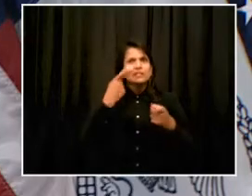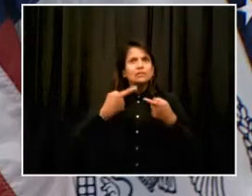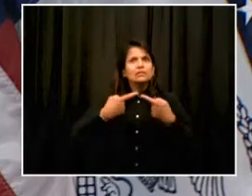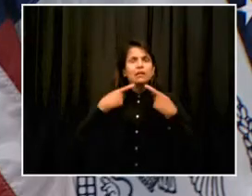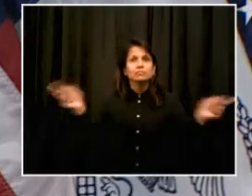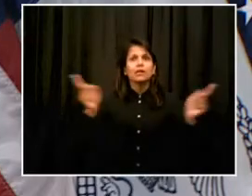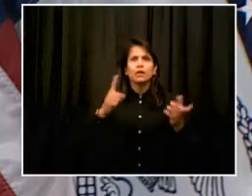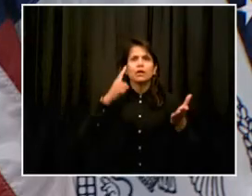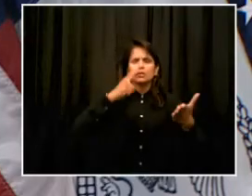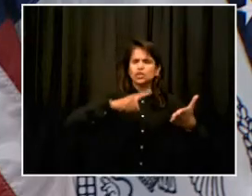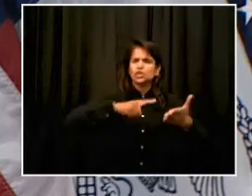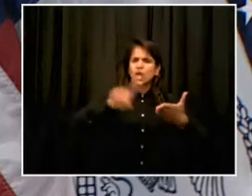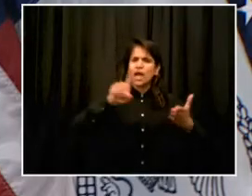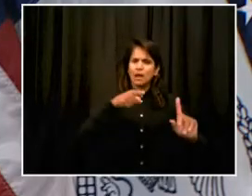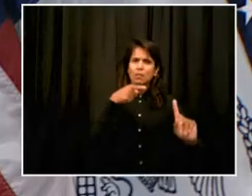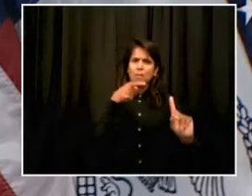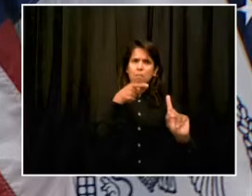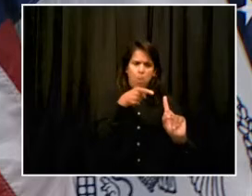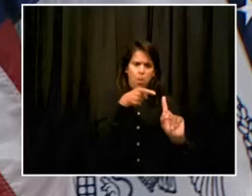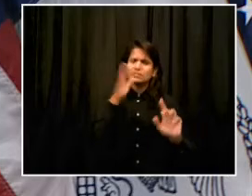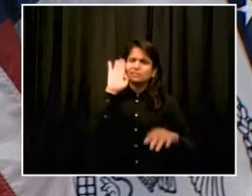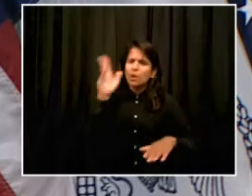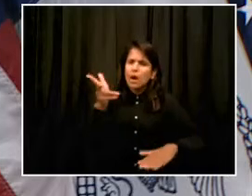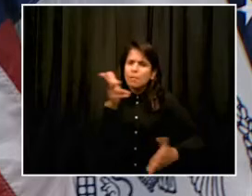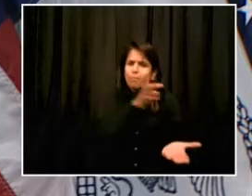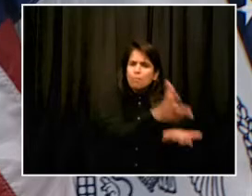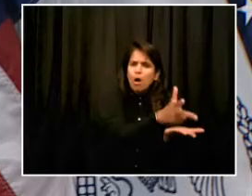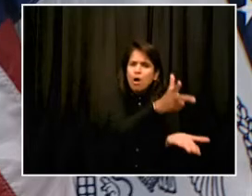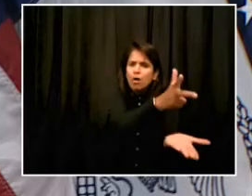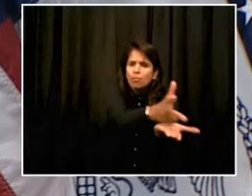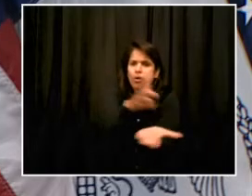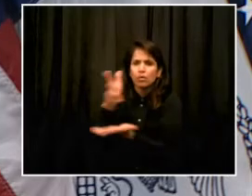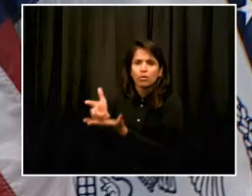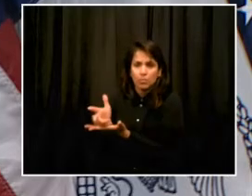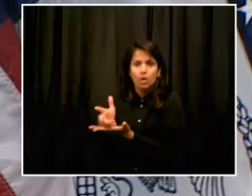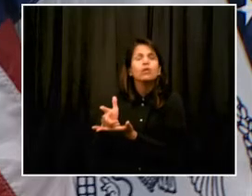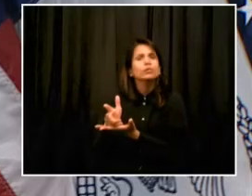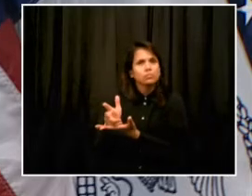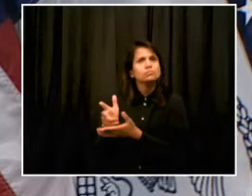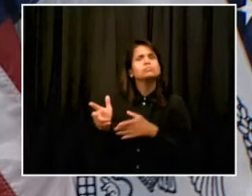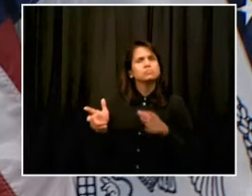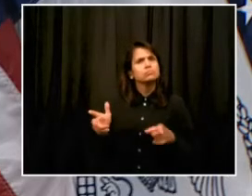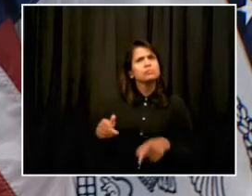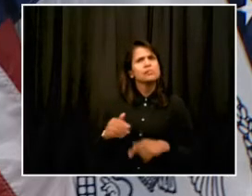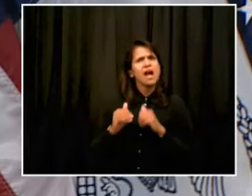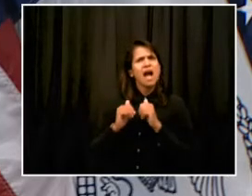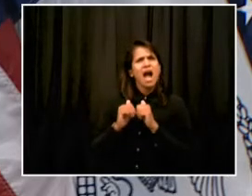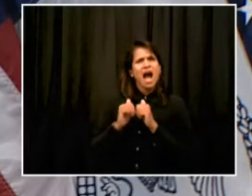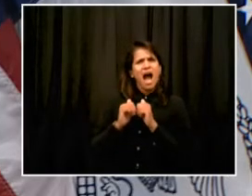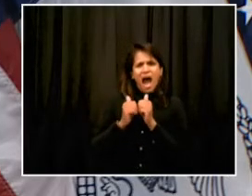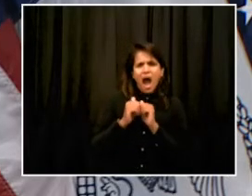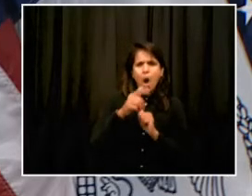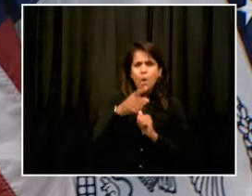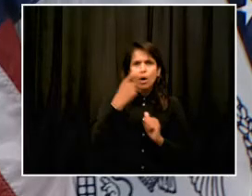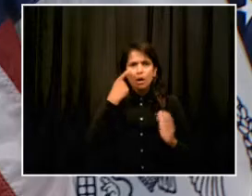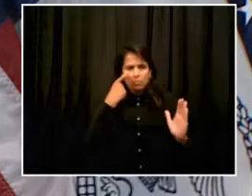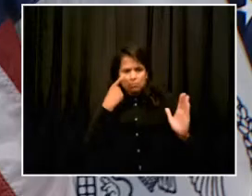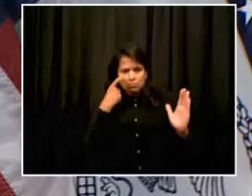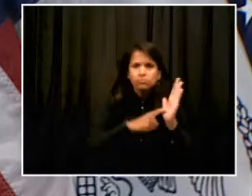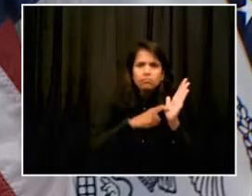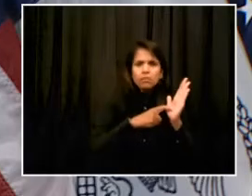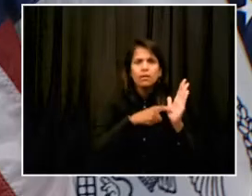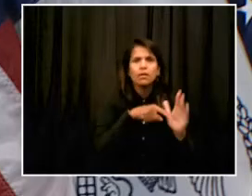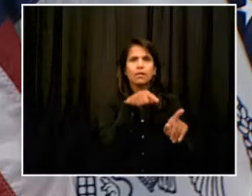identifying people in cars? Is it just going to be by license plate, or are people going to be pulled over and asked